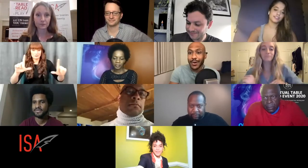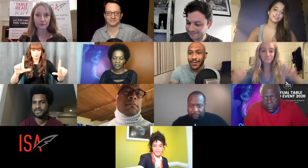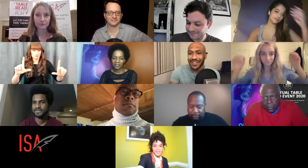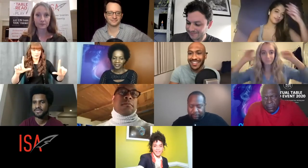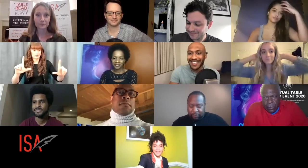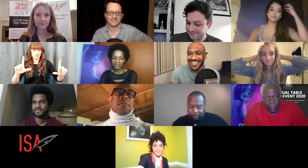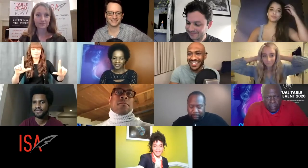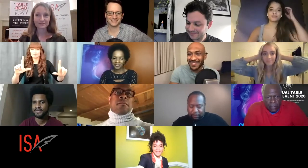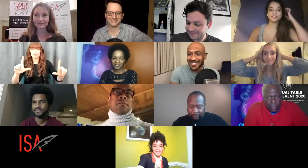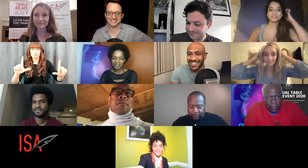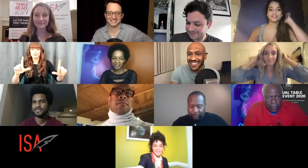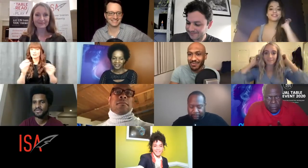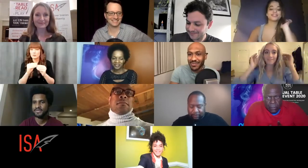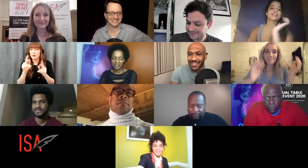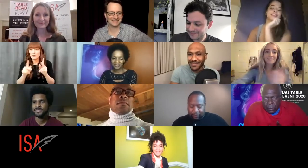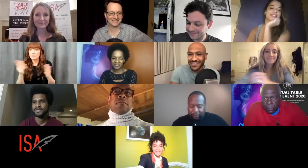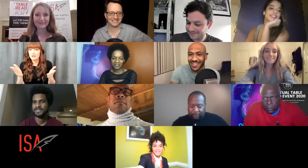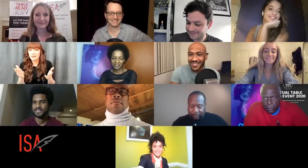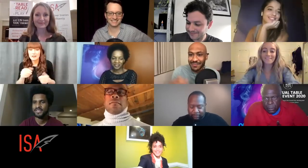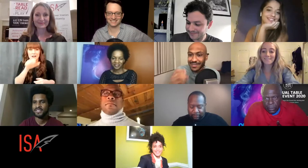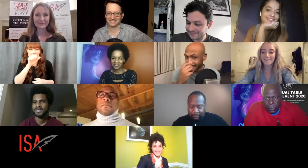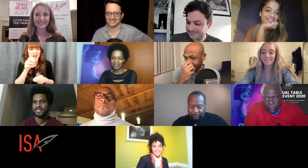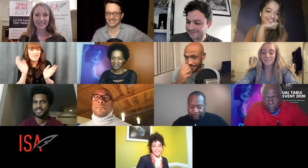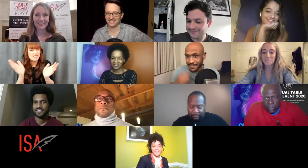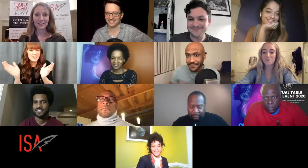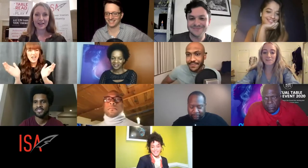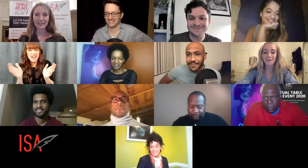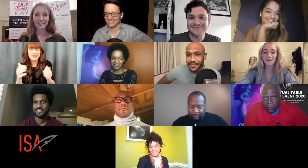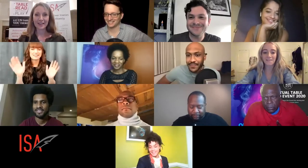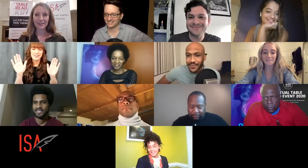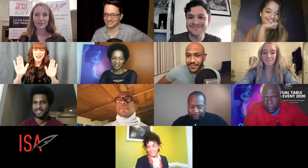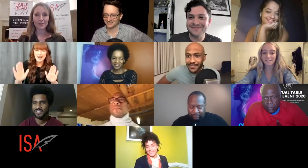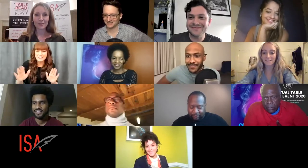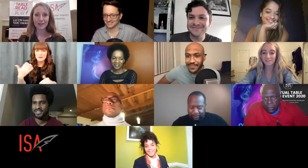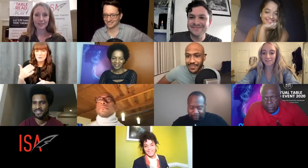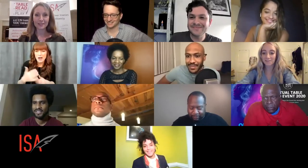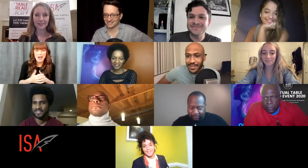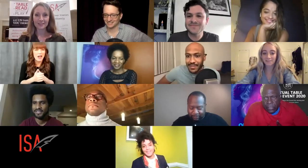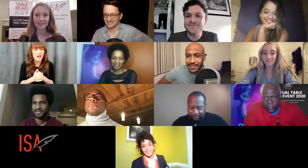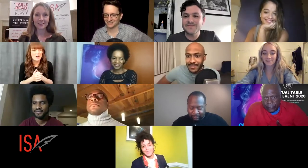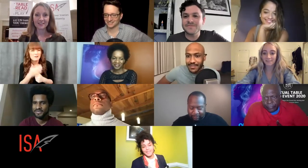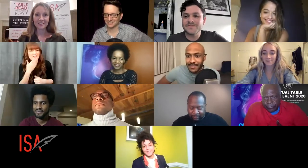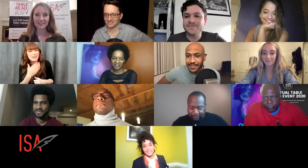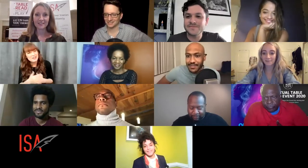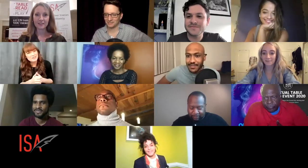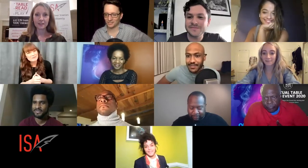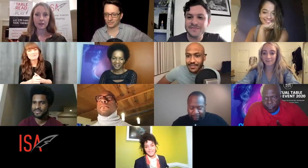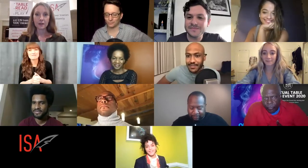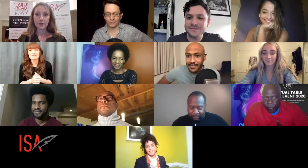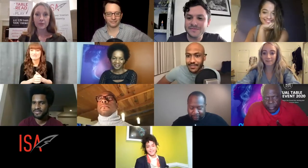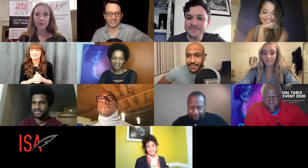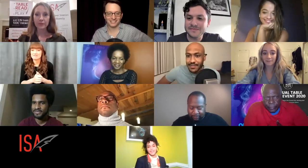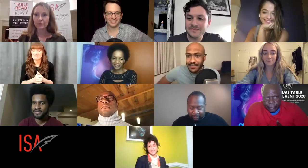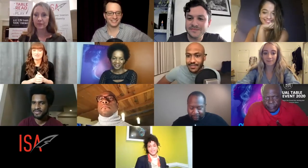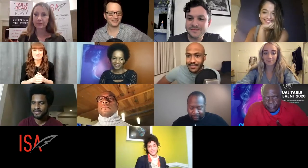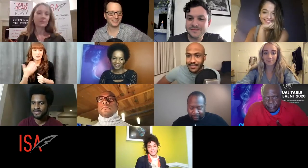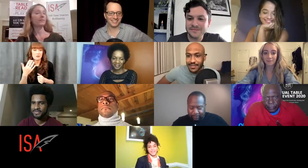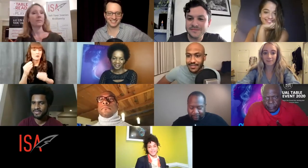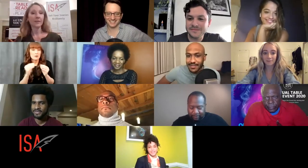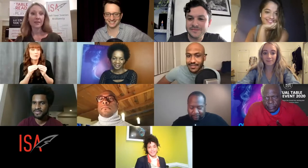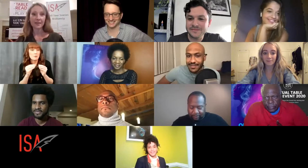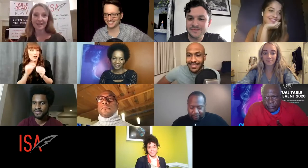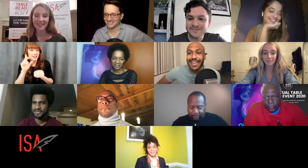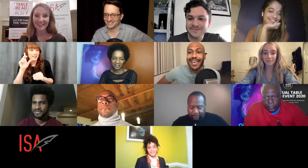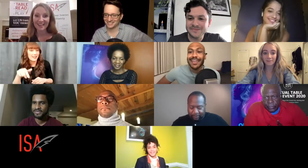Yo, I love the chat. So much love. This is awesome. This is great. So much. It's going to be so much more after they see it,